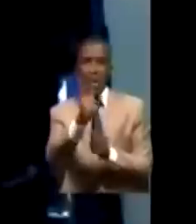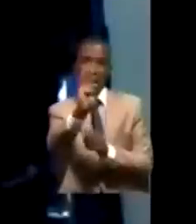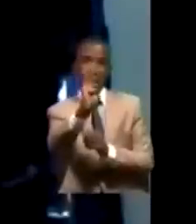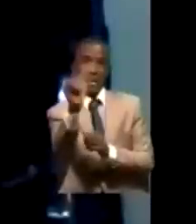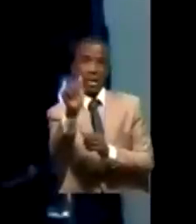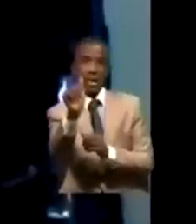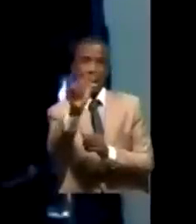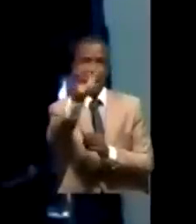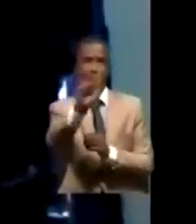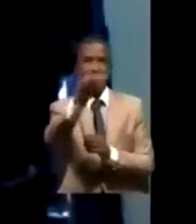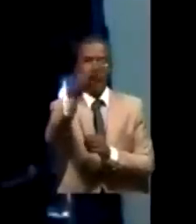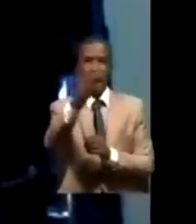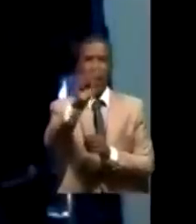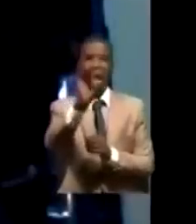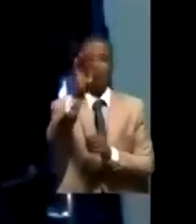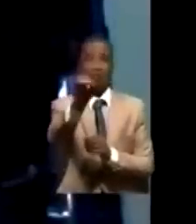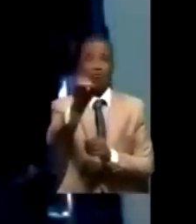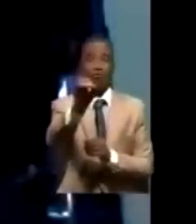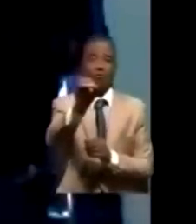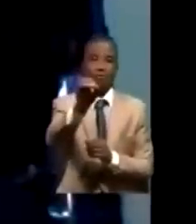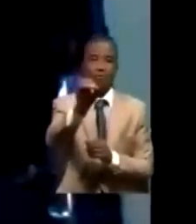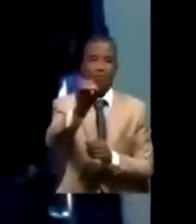Ahafo. Mm-hmm.